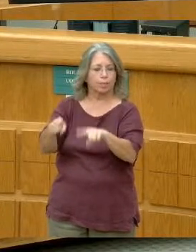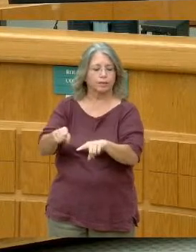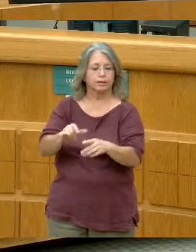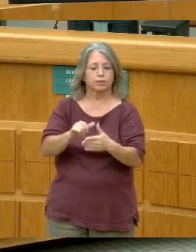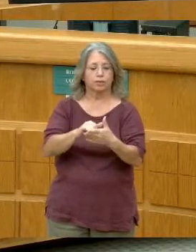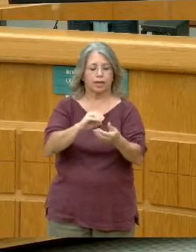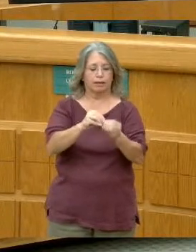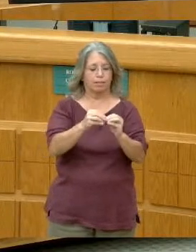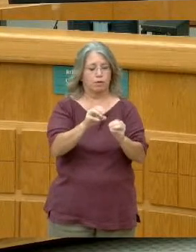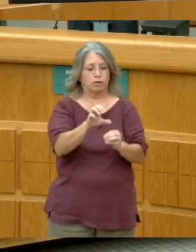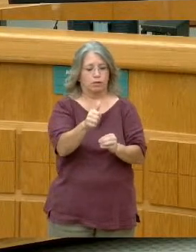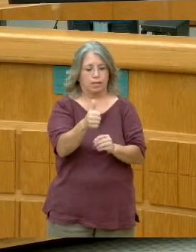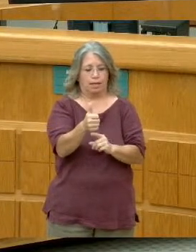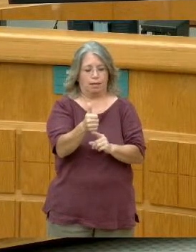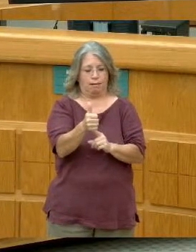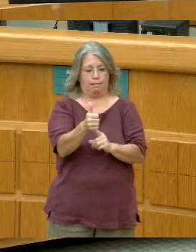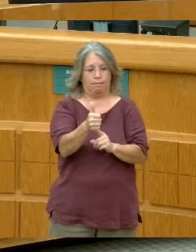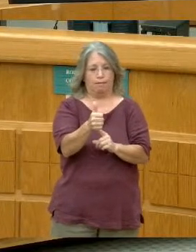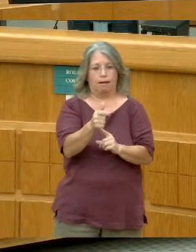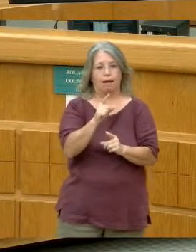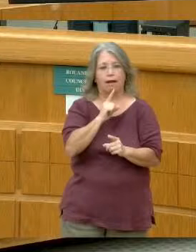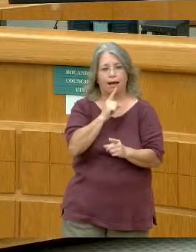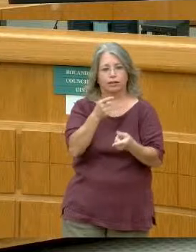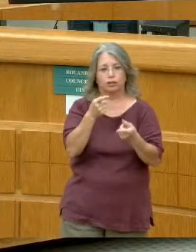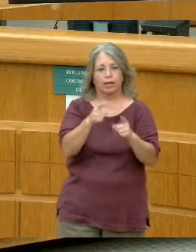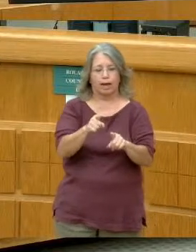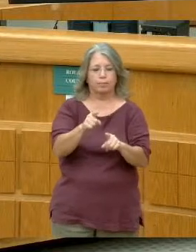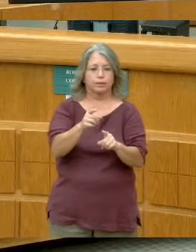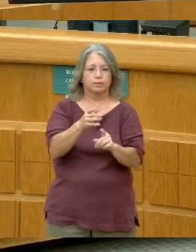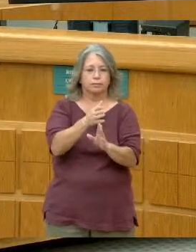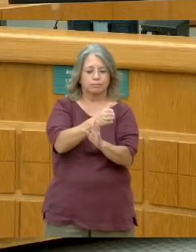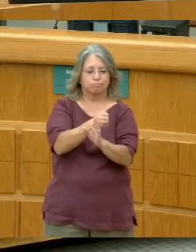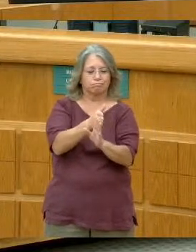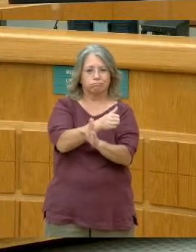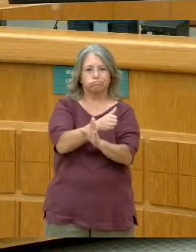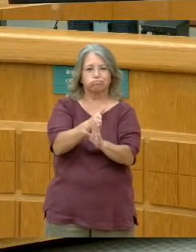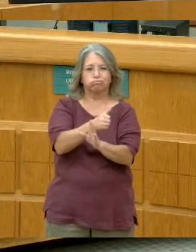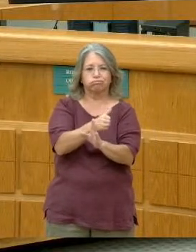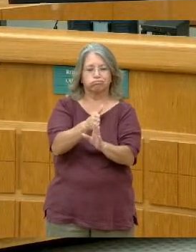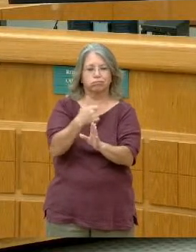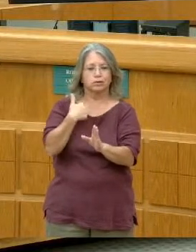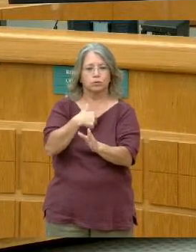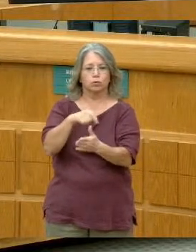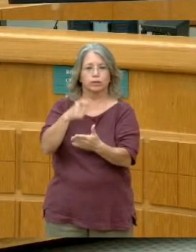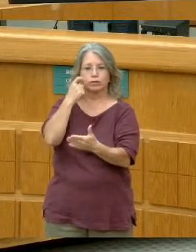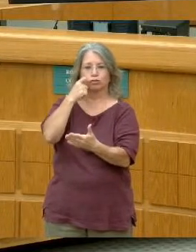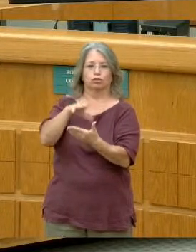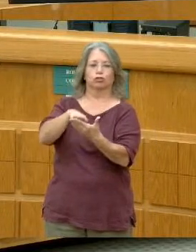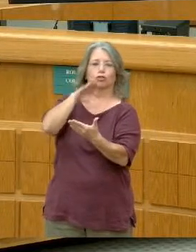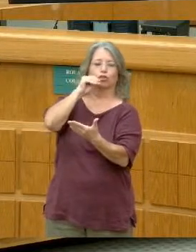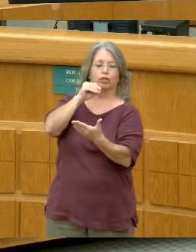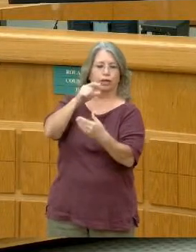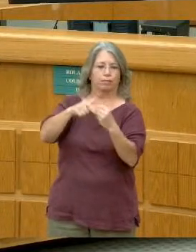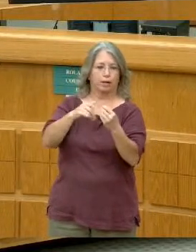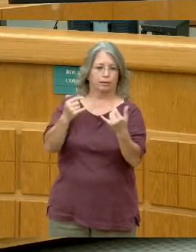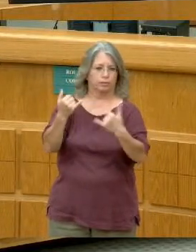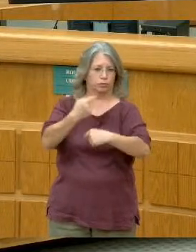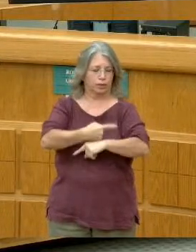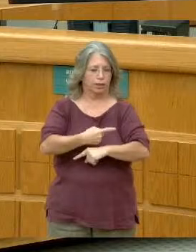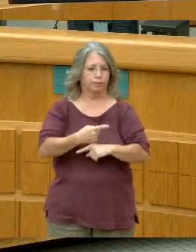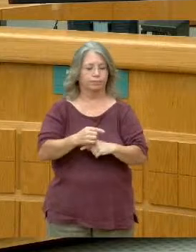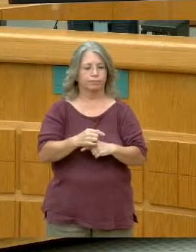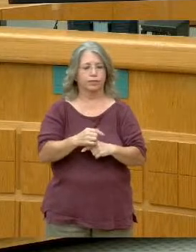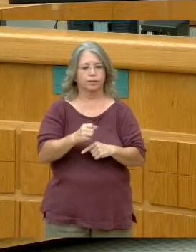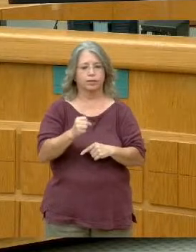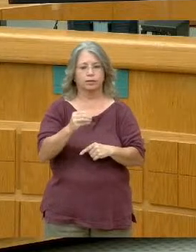today actually happened a day or days ago. We're just getting the information today. So I just want to